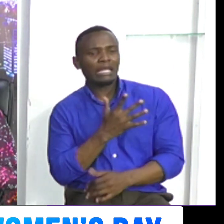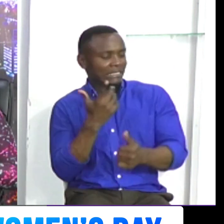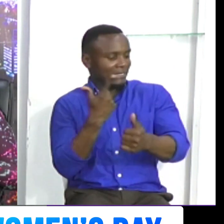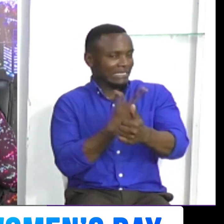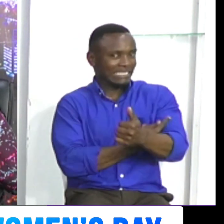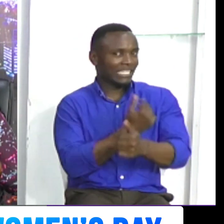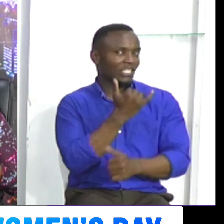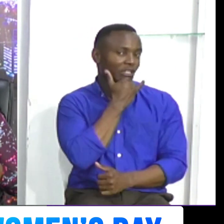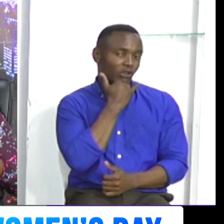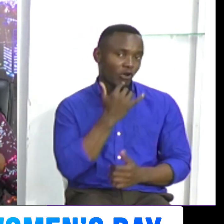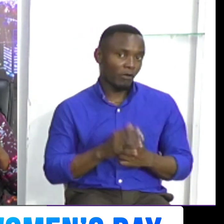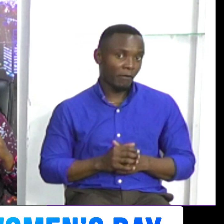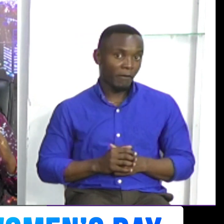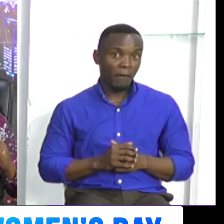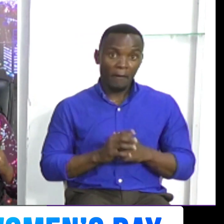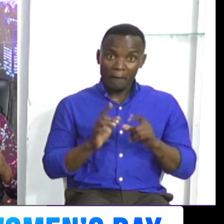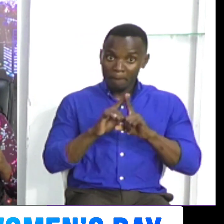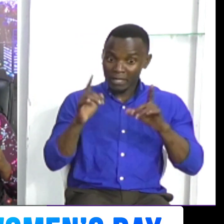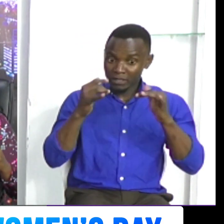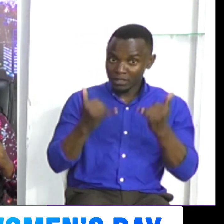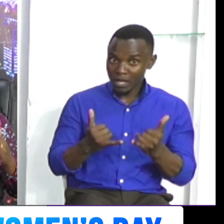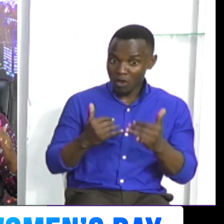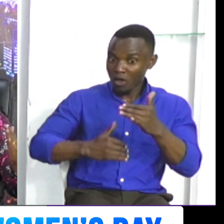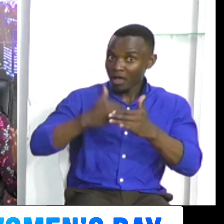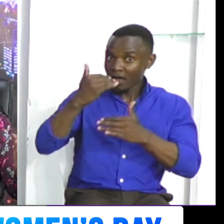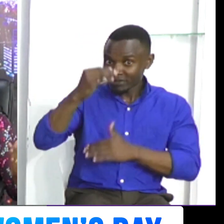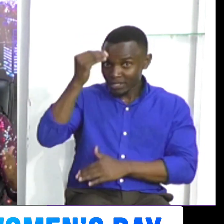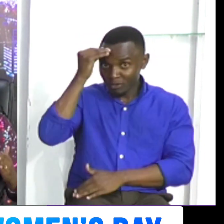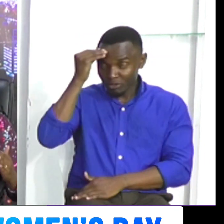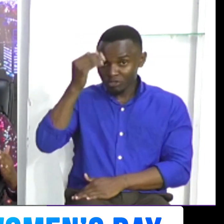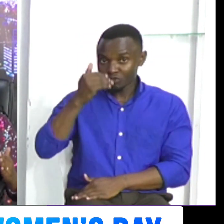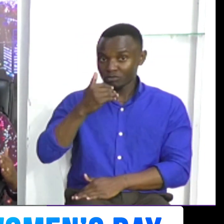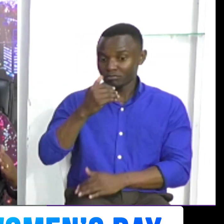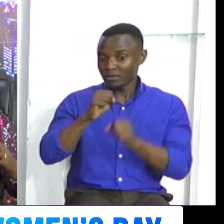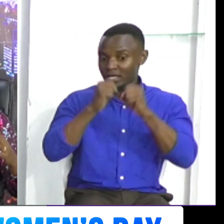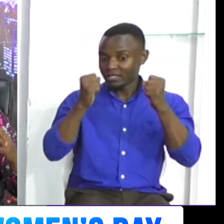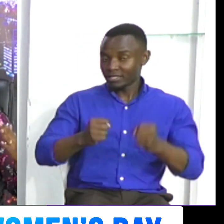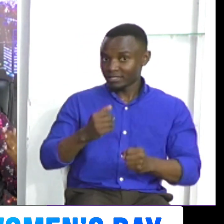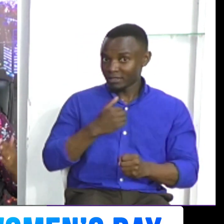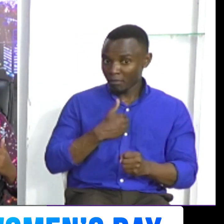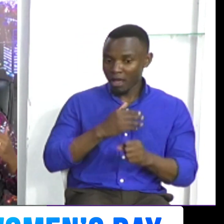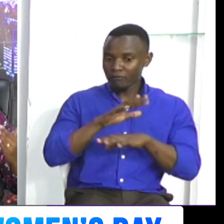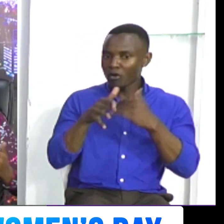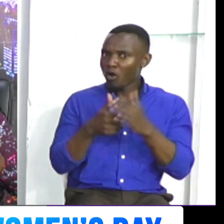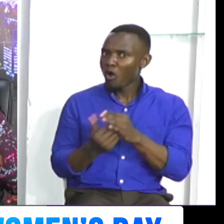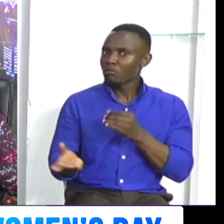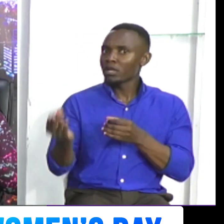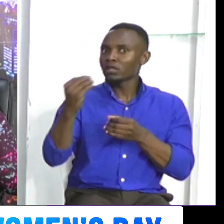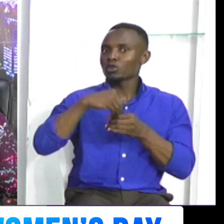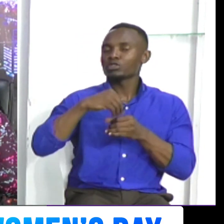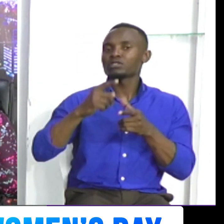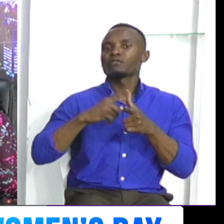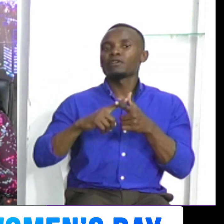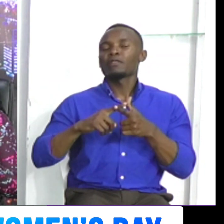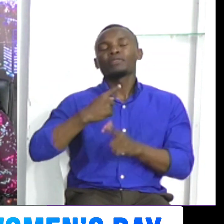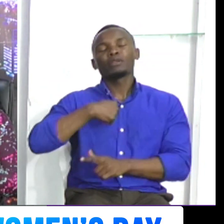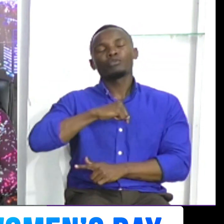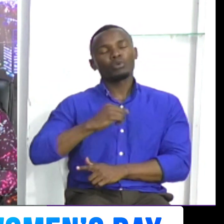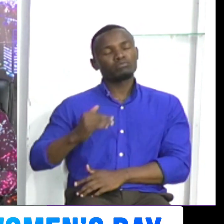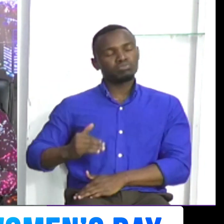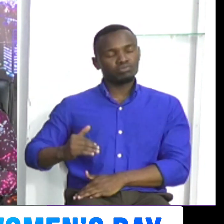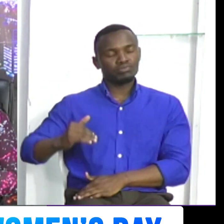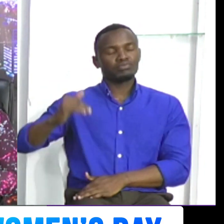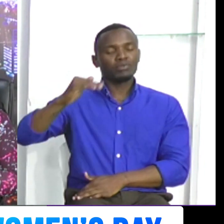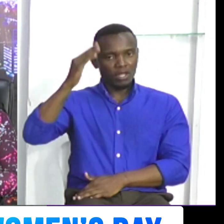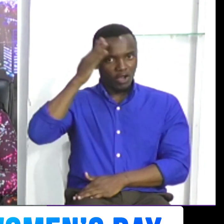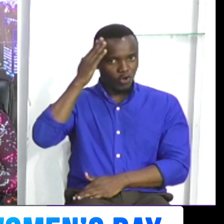need, now once we have an education system that is all inclusive, it grows with us. You see